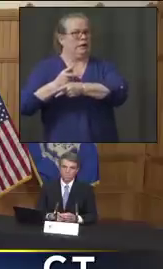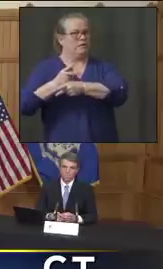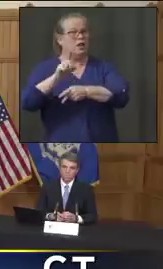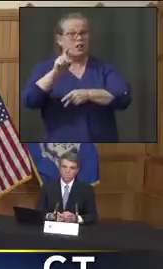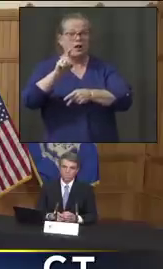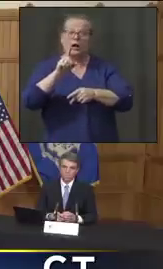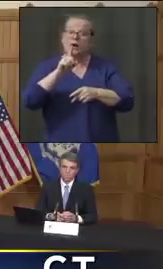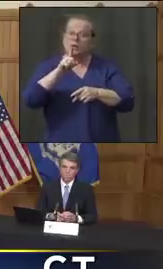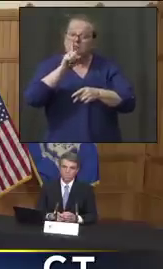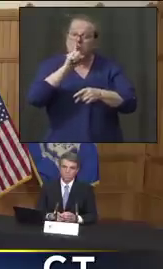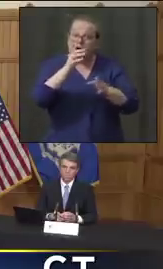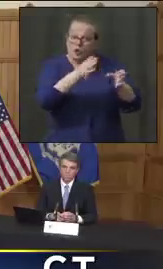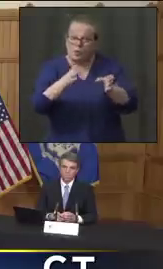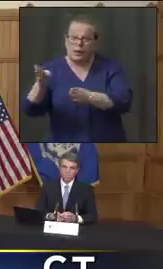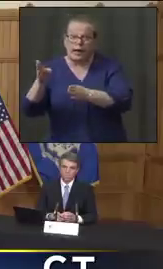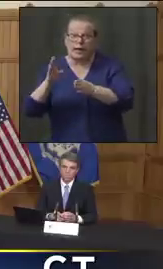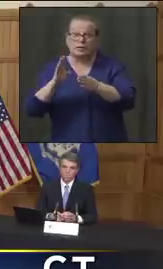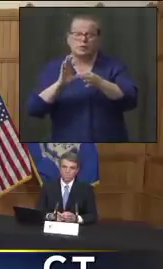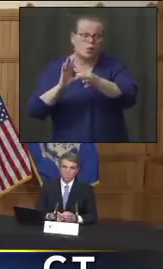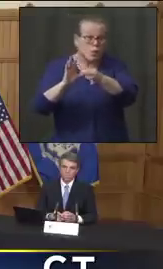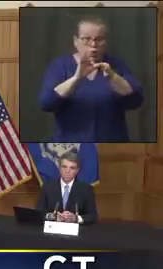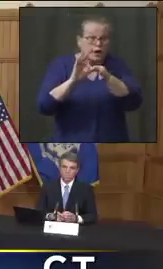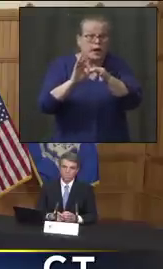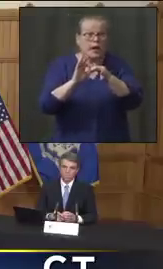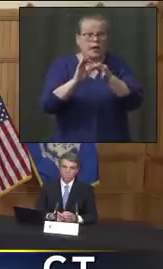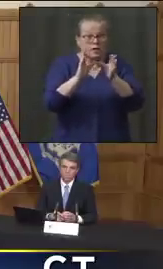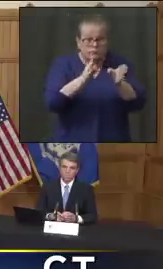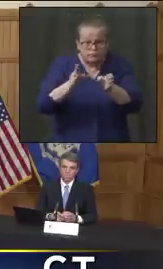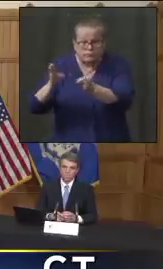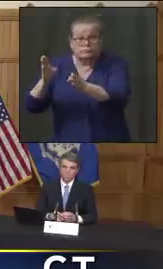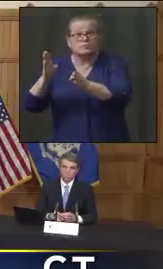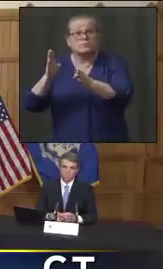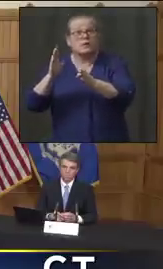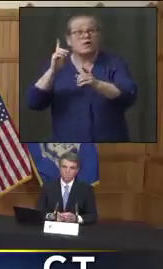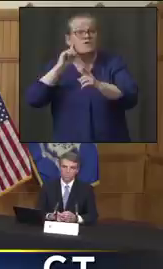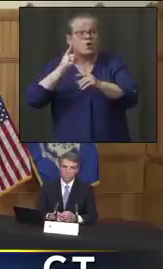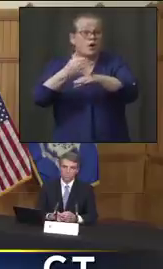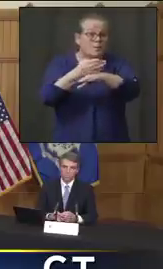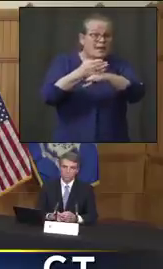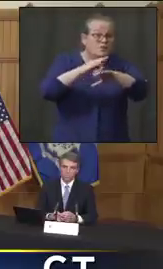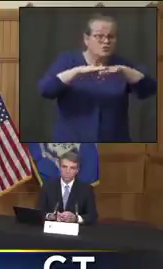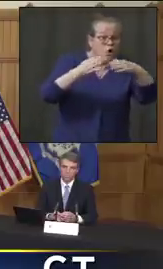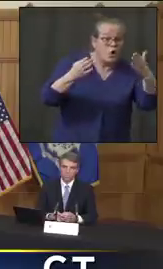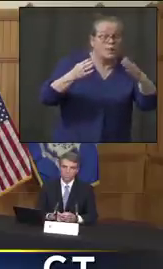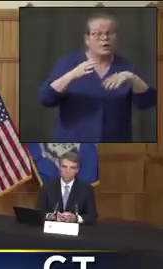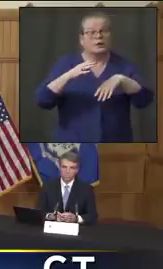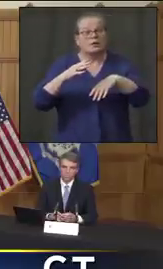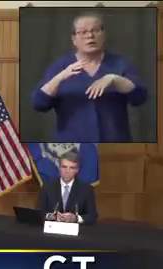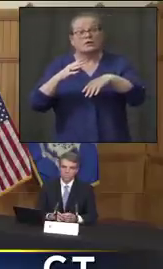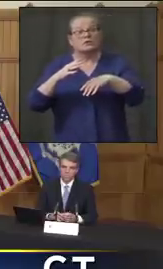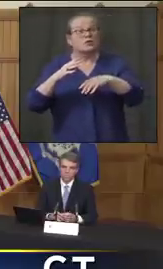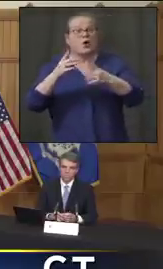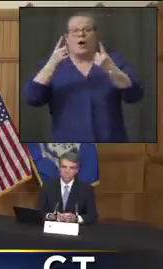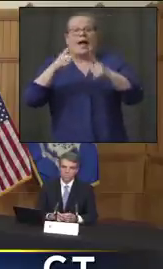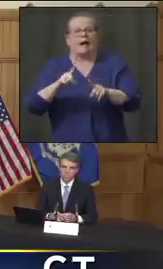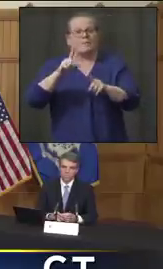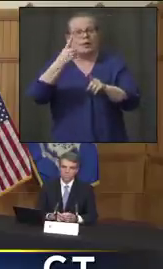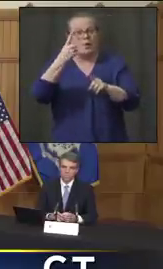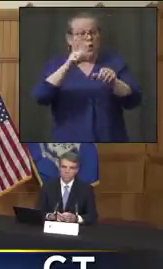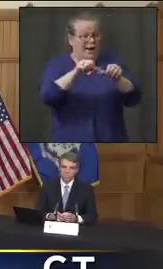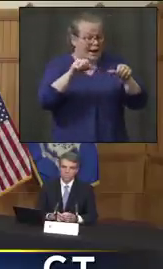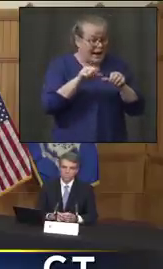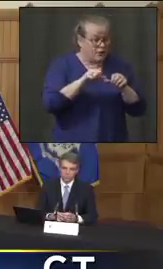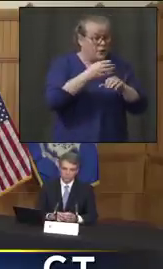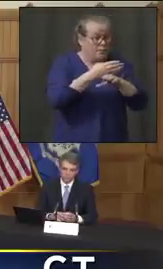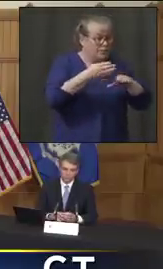then reopenings so that you don't get the effect of people coming, from one area to the